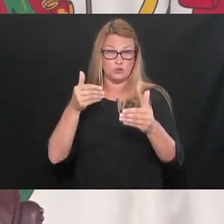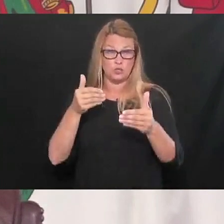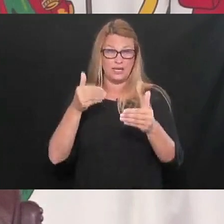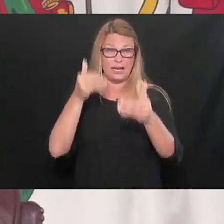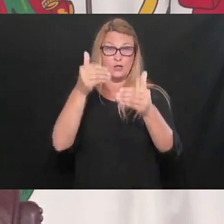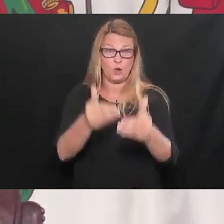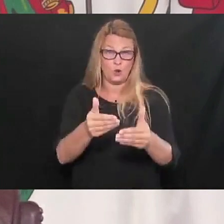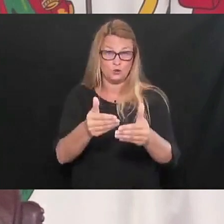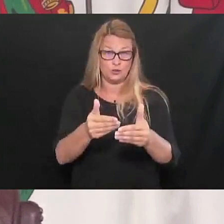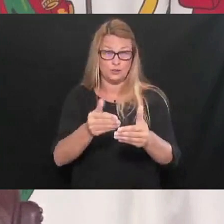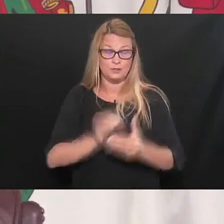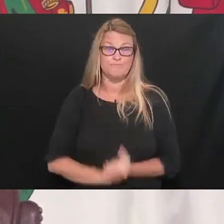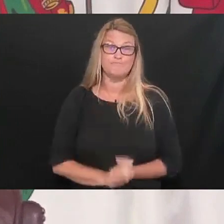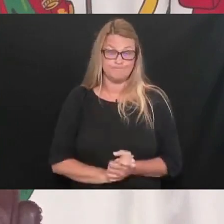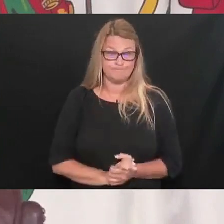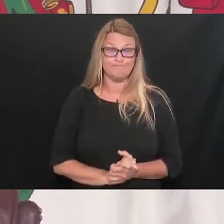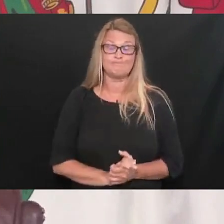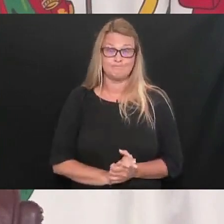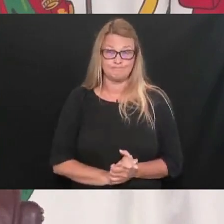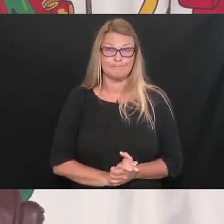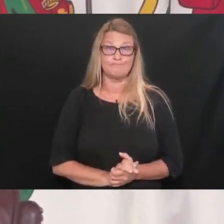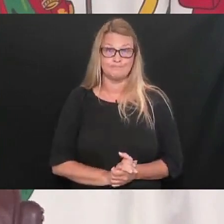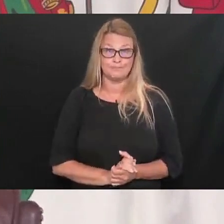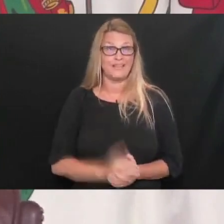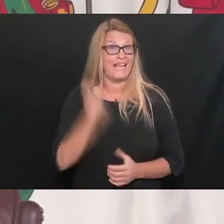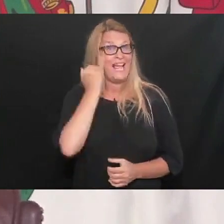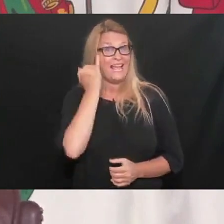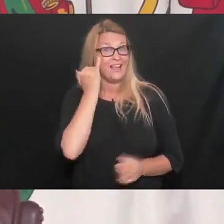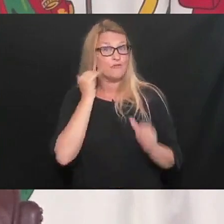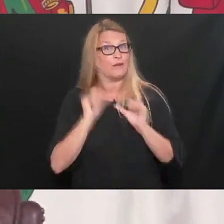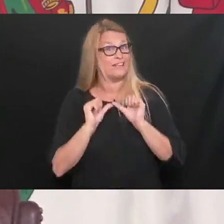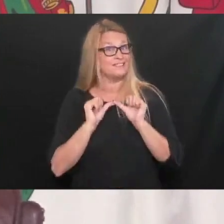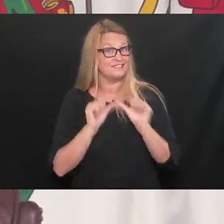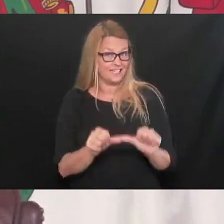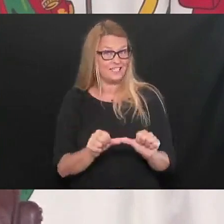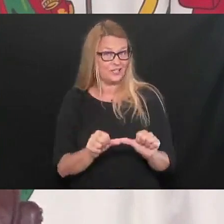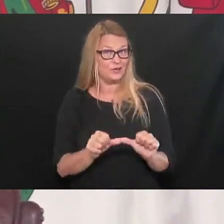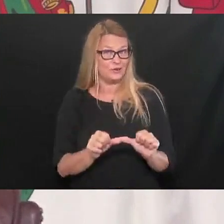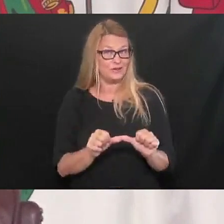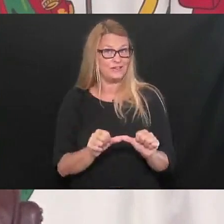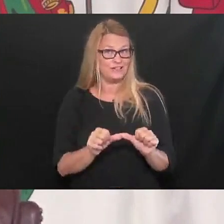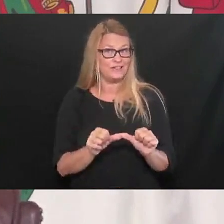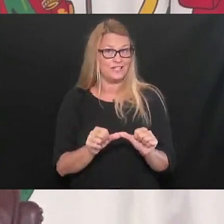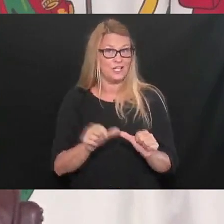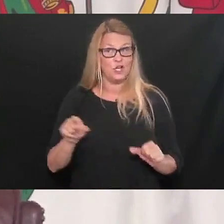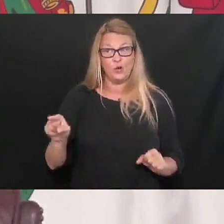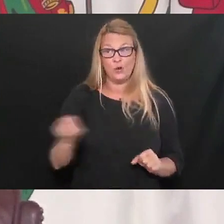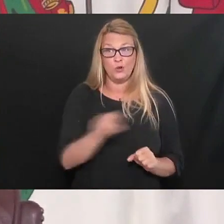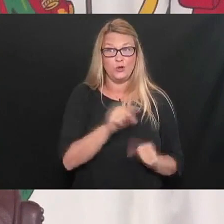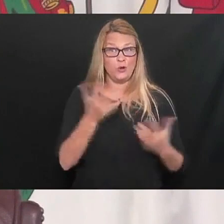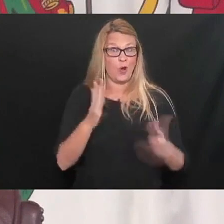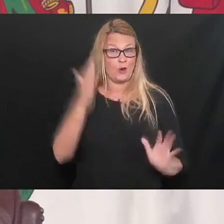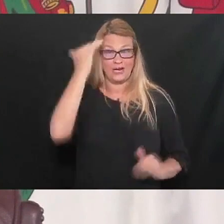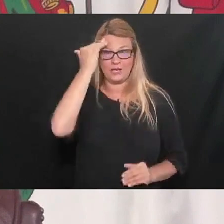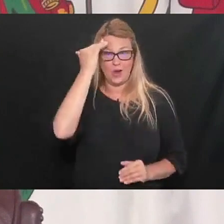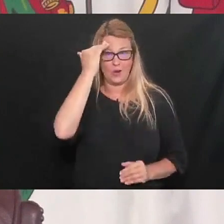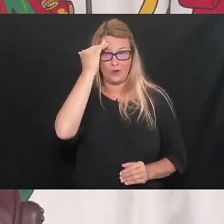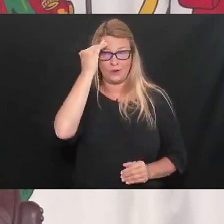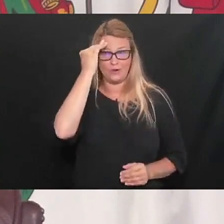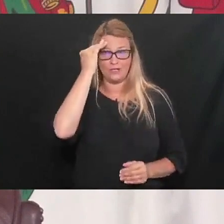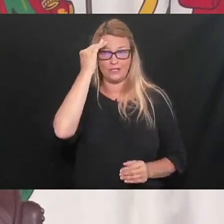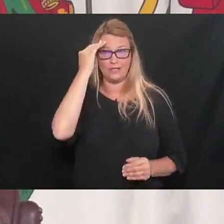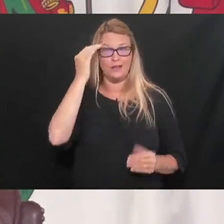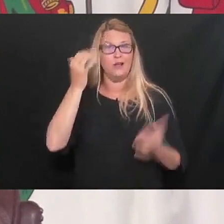Really, if we continue on this pathway and everything, you and I both know we're on